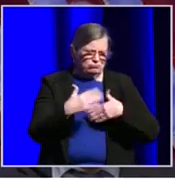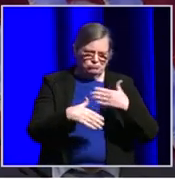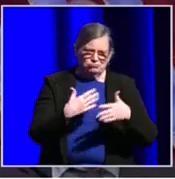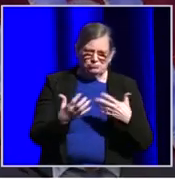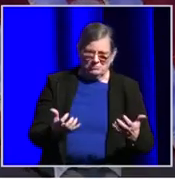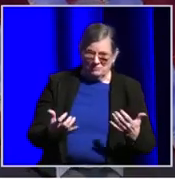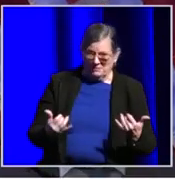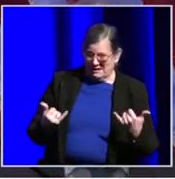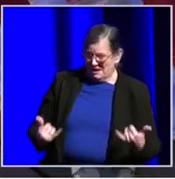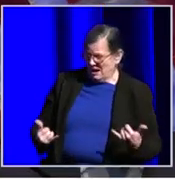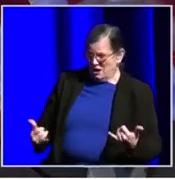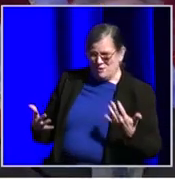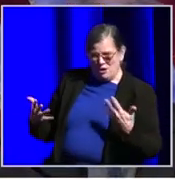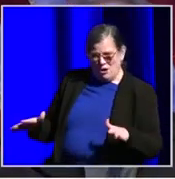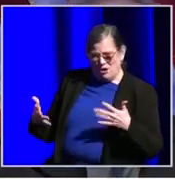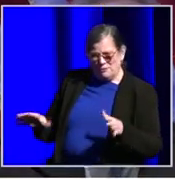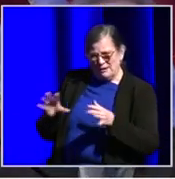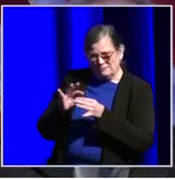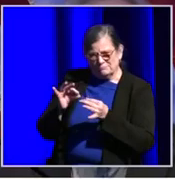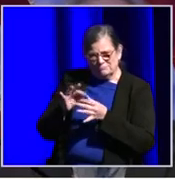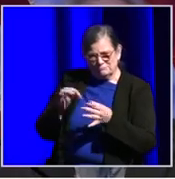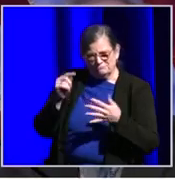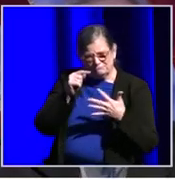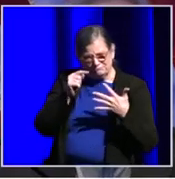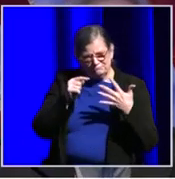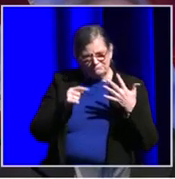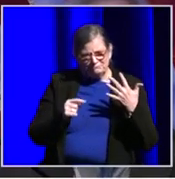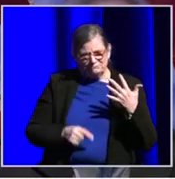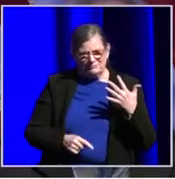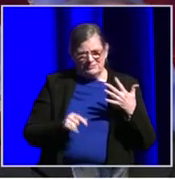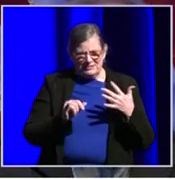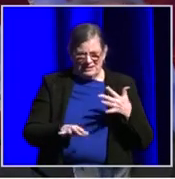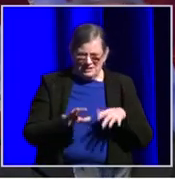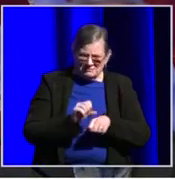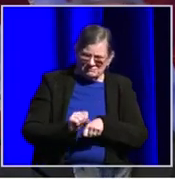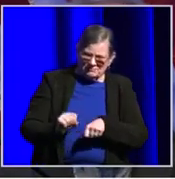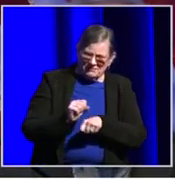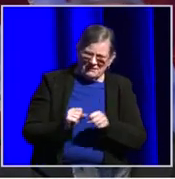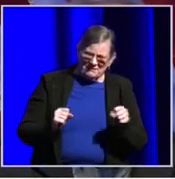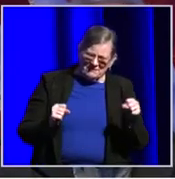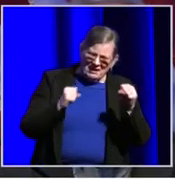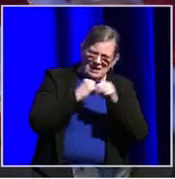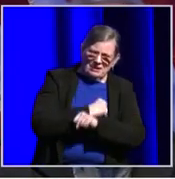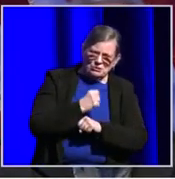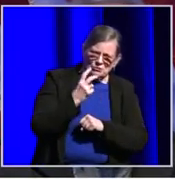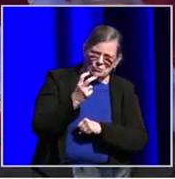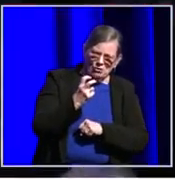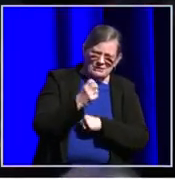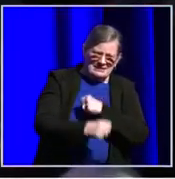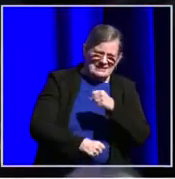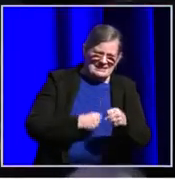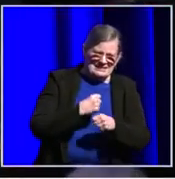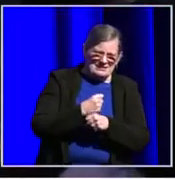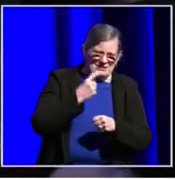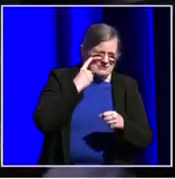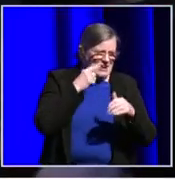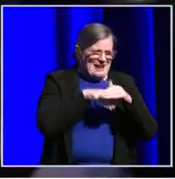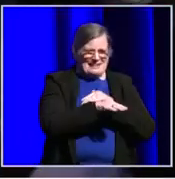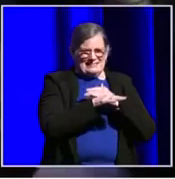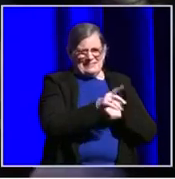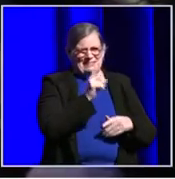today, we've been fighting for over 200 years for access to our nation's